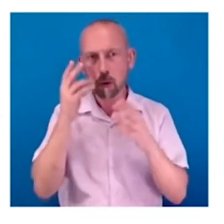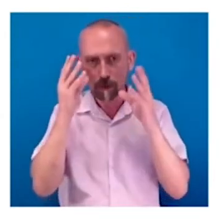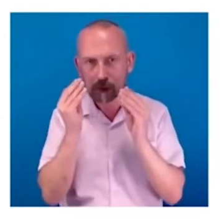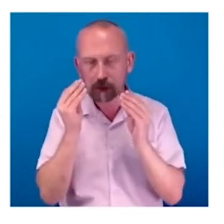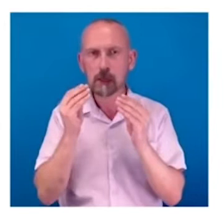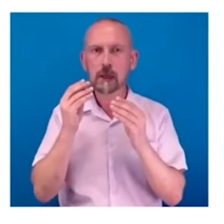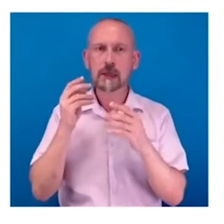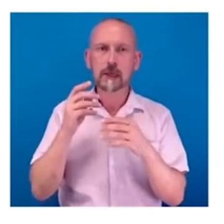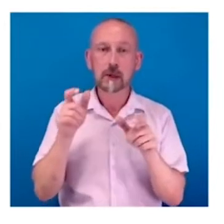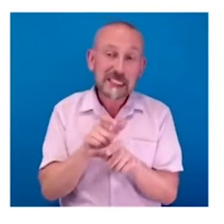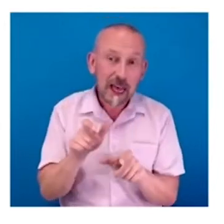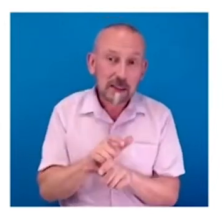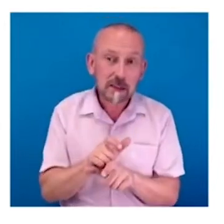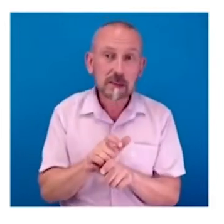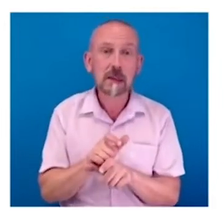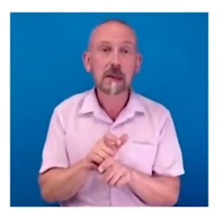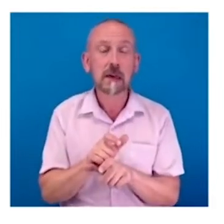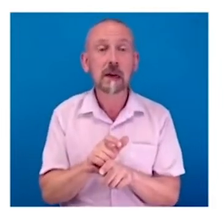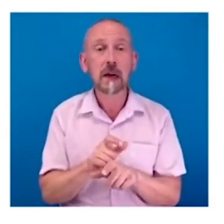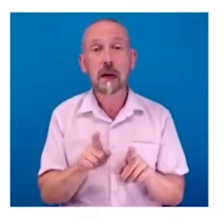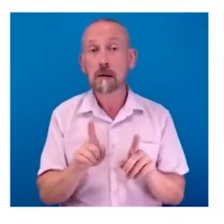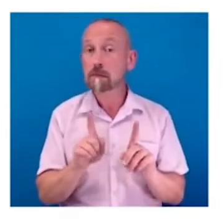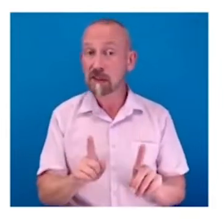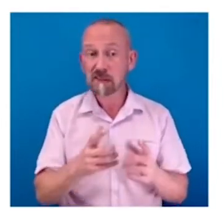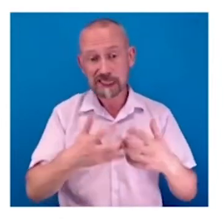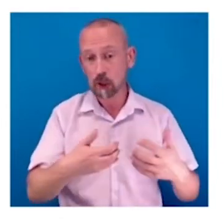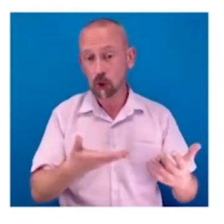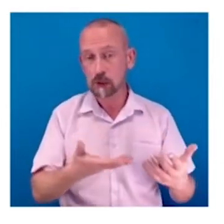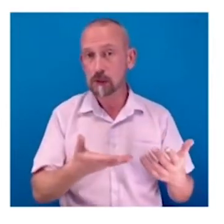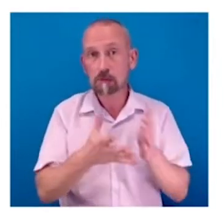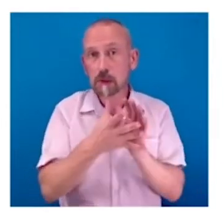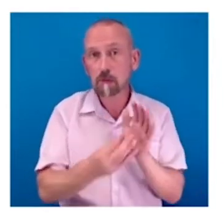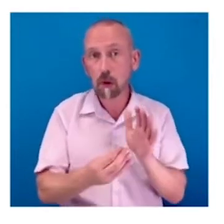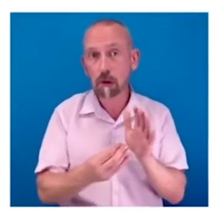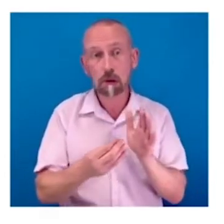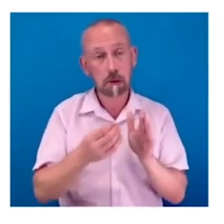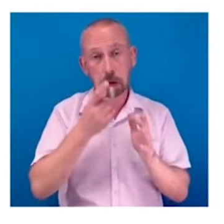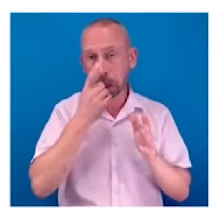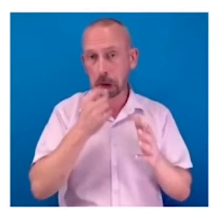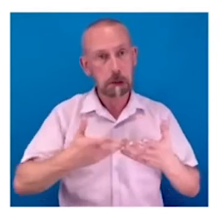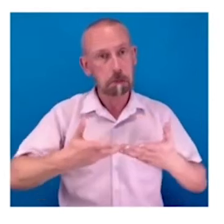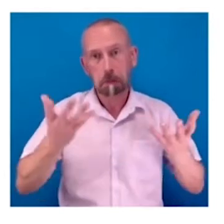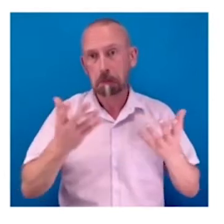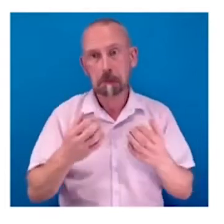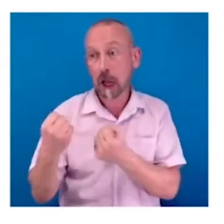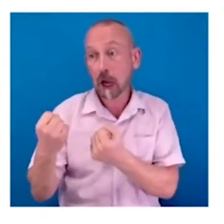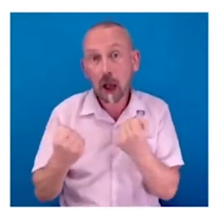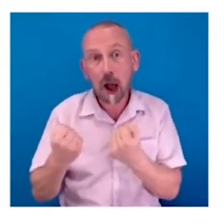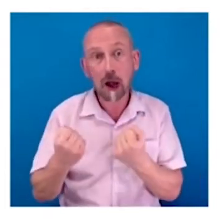But the technology and the model can basically be used to connect car enthusiasts with each other, because